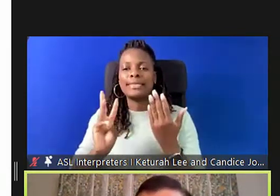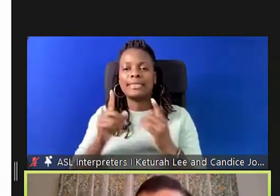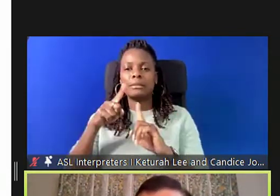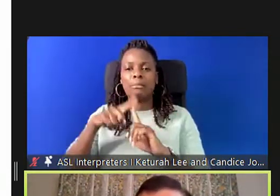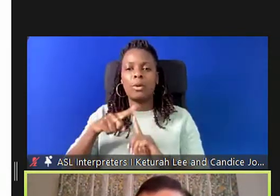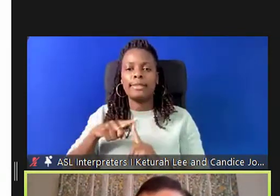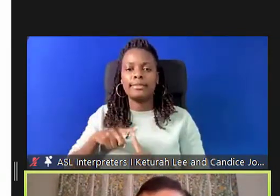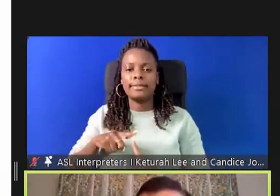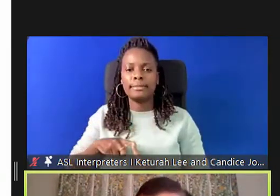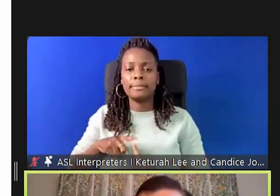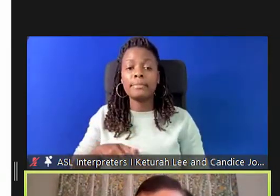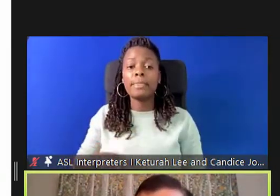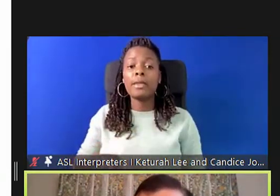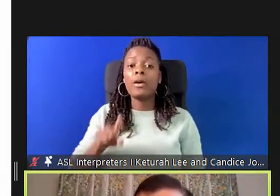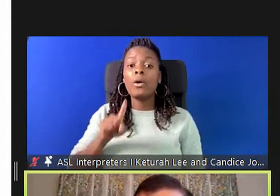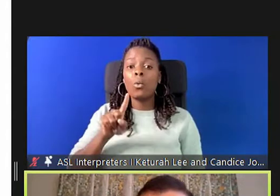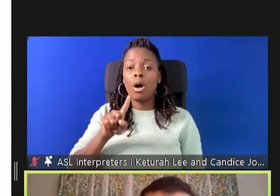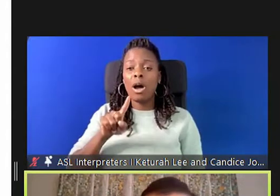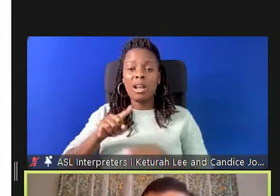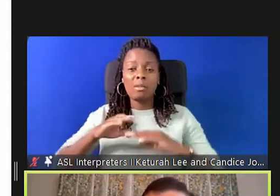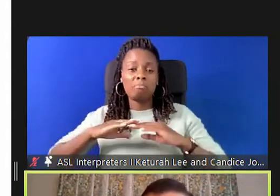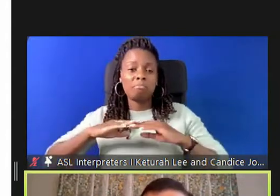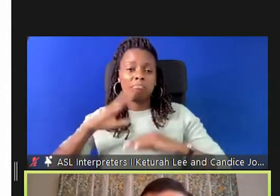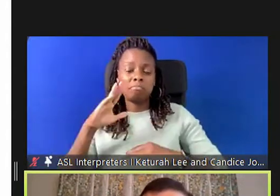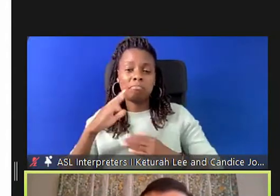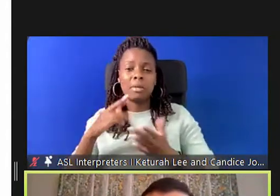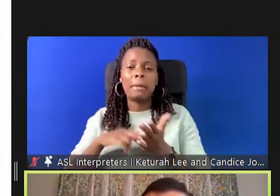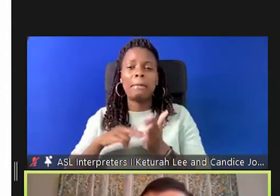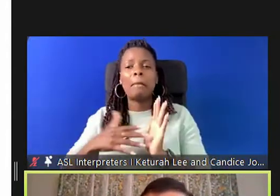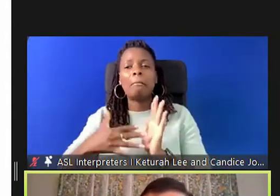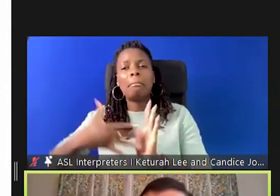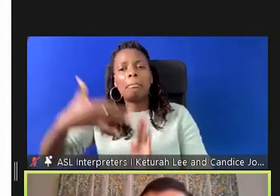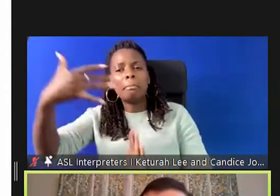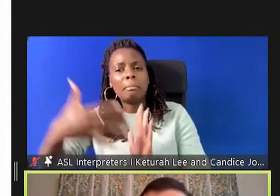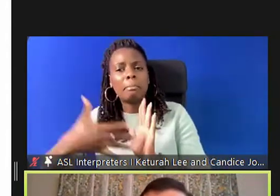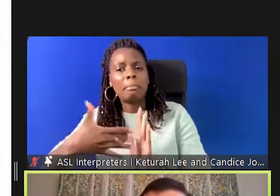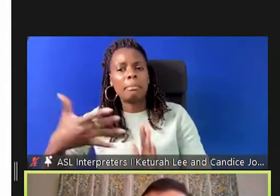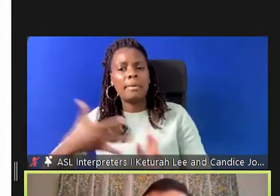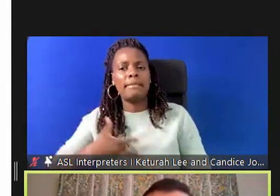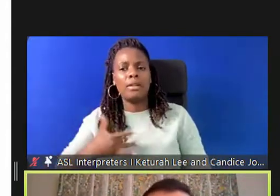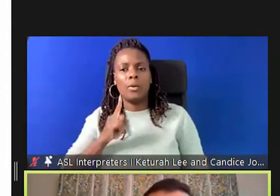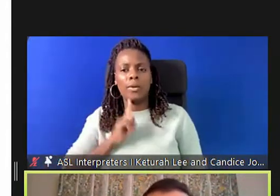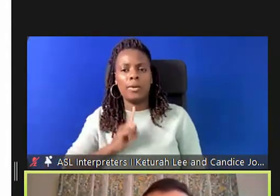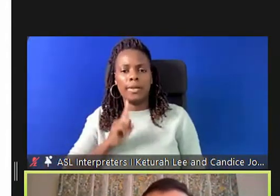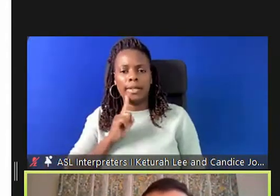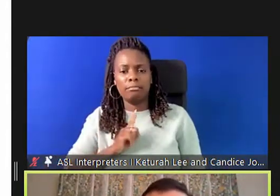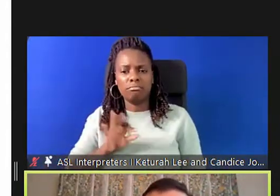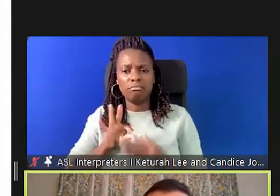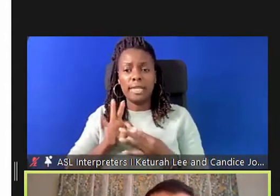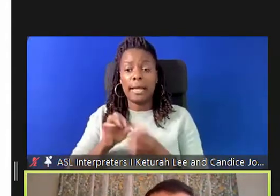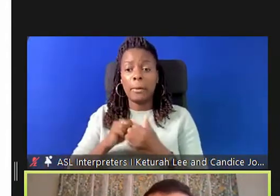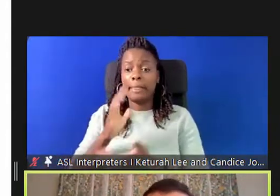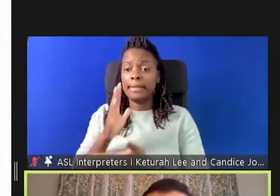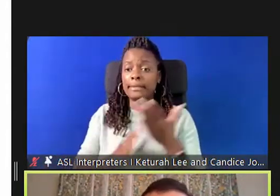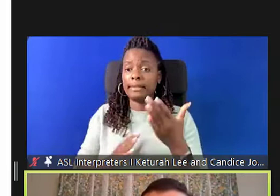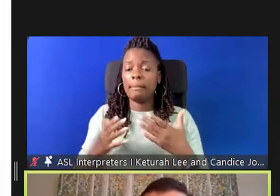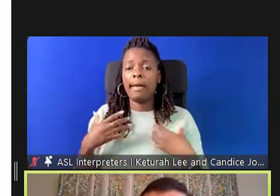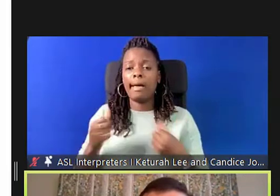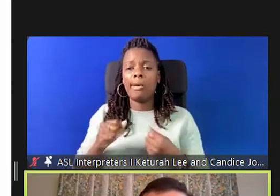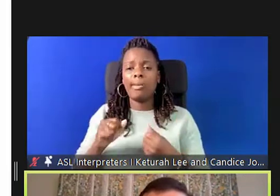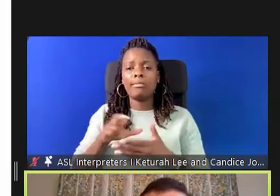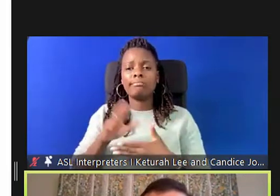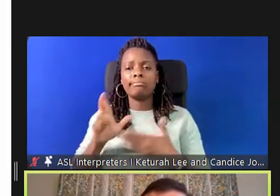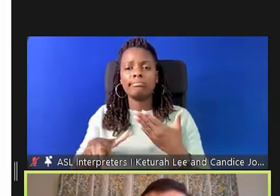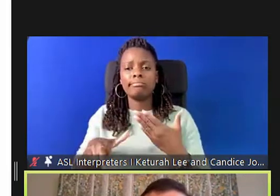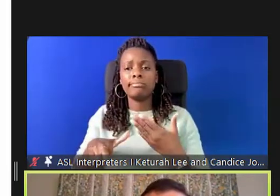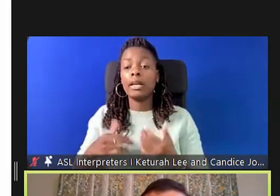higher to signify occasional loneliness, which is tied to a number of health outcomes. And for our study, which I'll discuss more in a